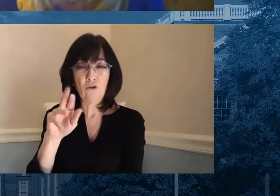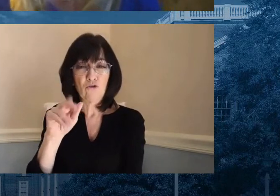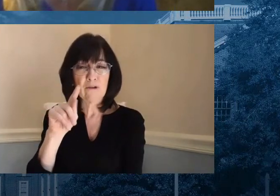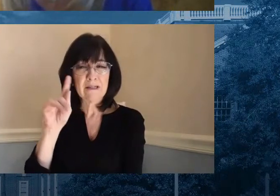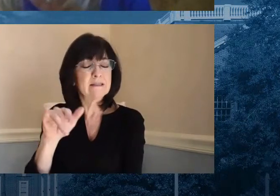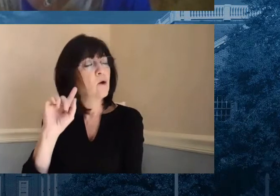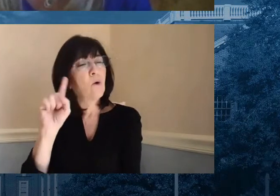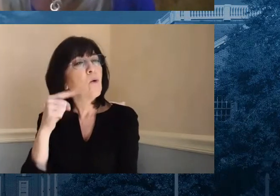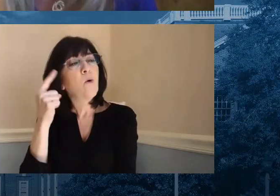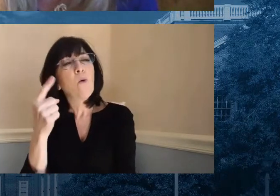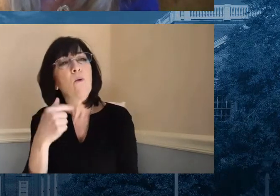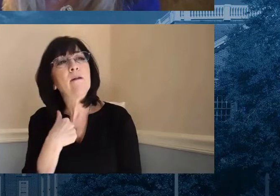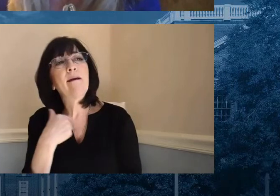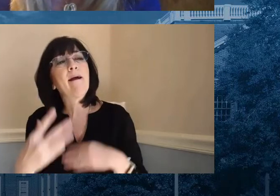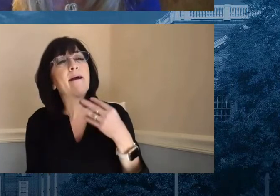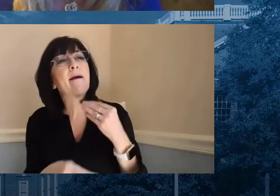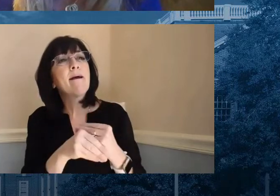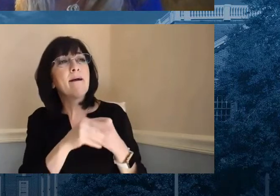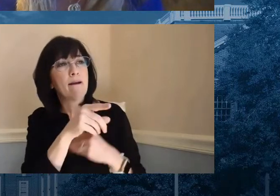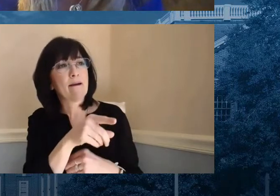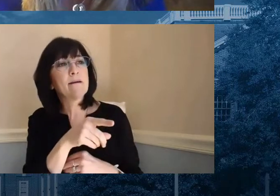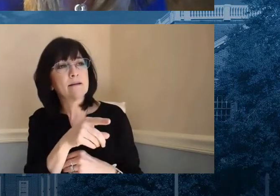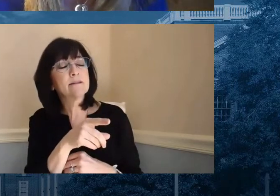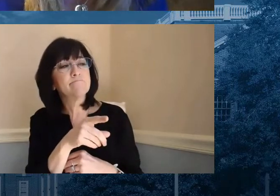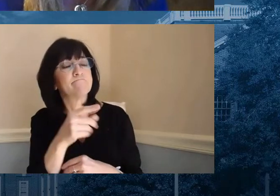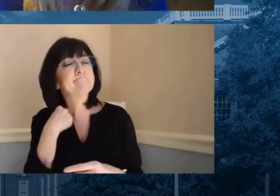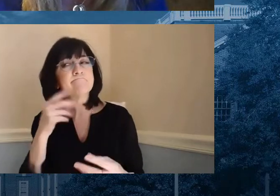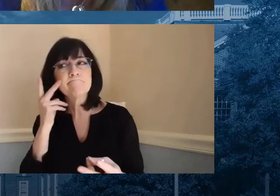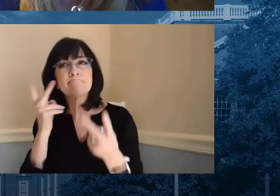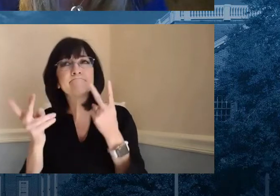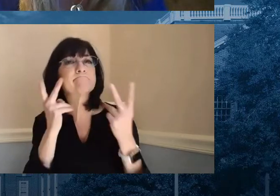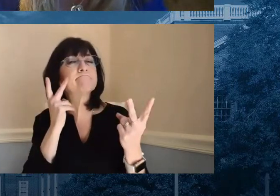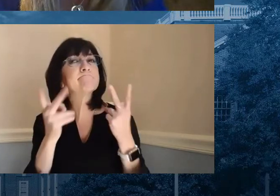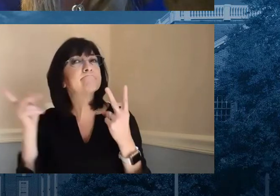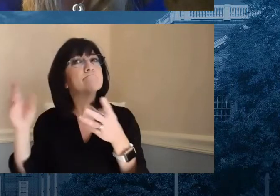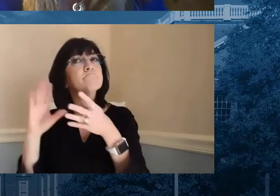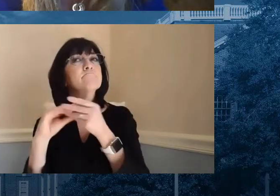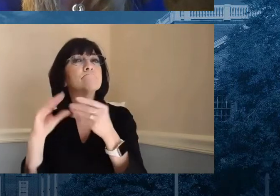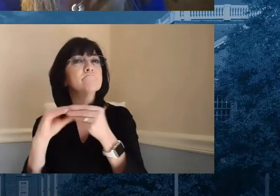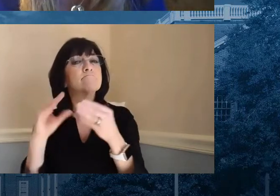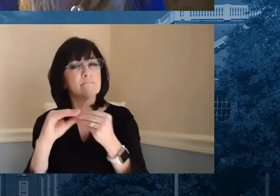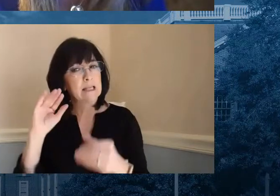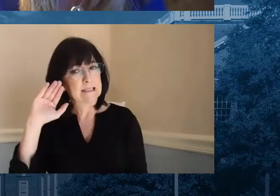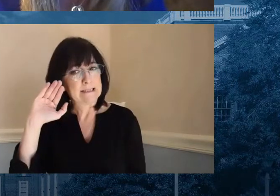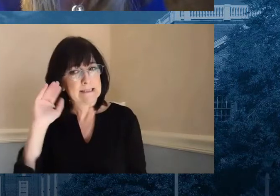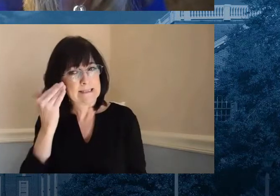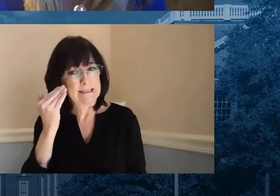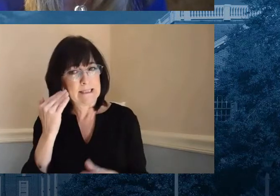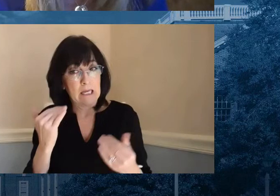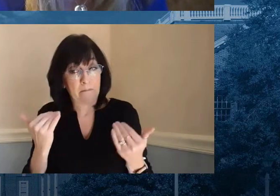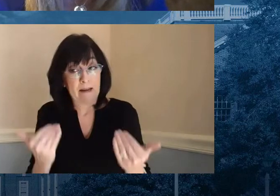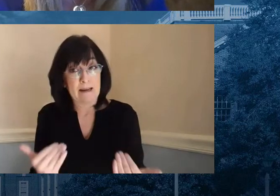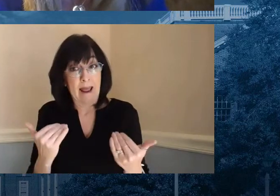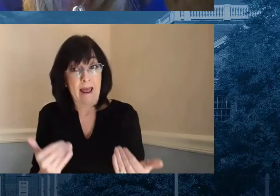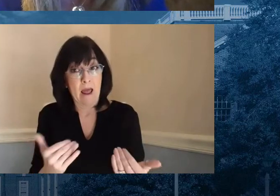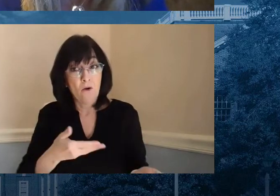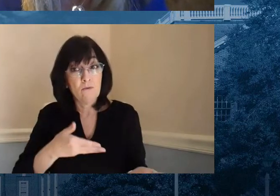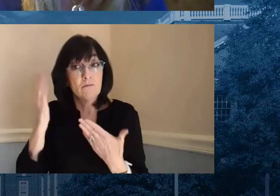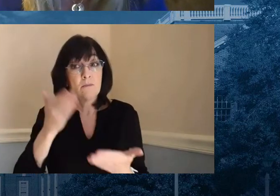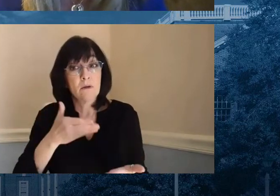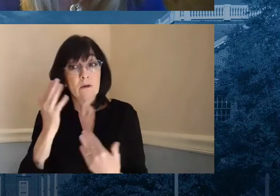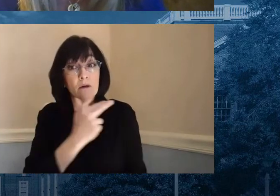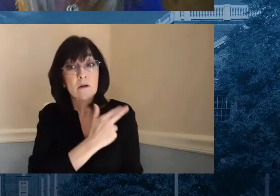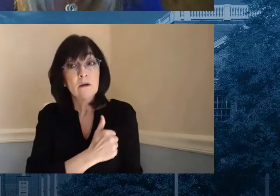The only thing I'll add is anecdotally, they are telling us that it is a younger population that is being hospitalized